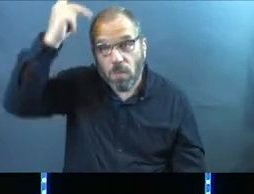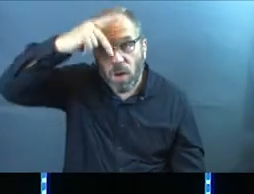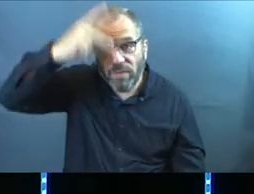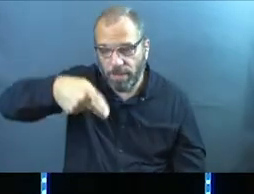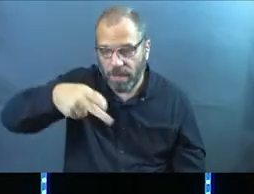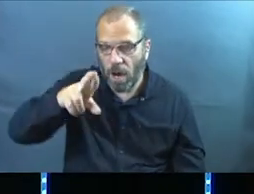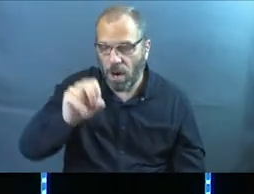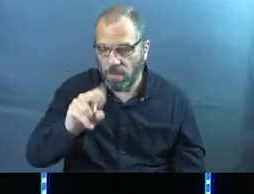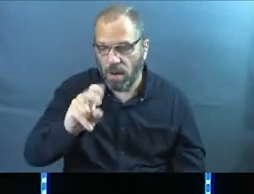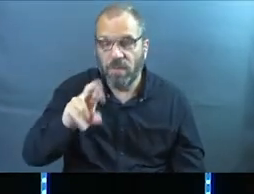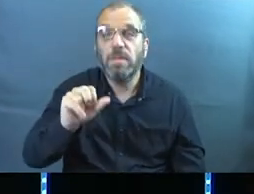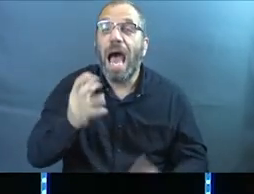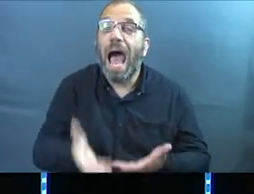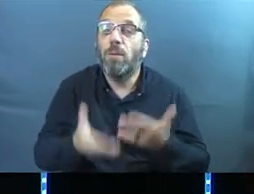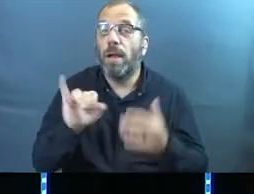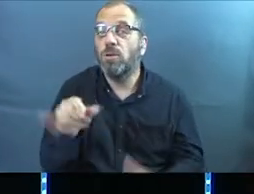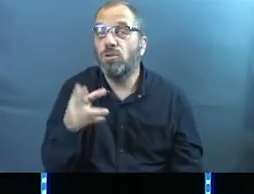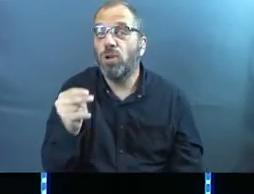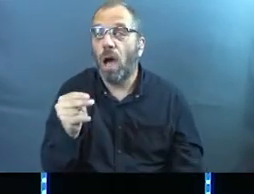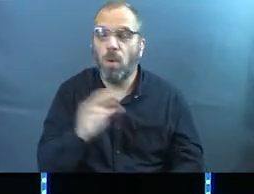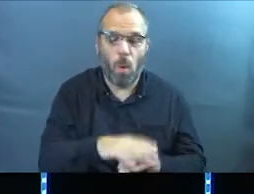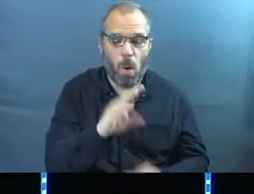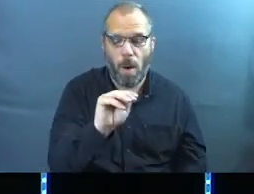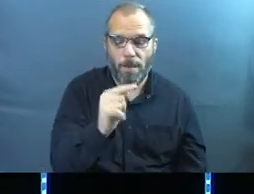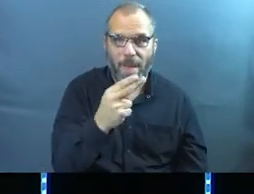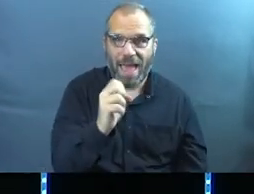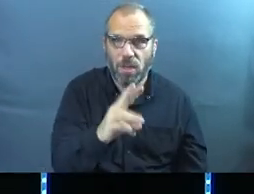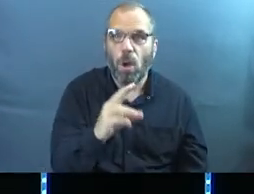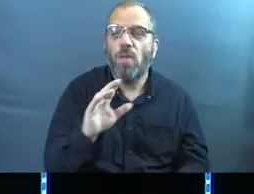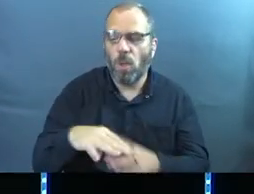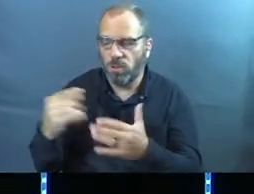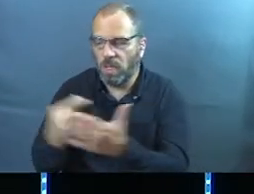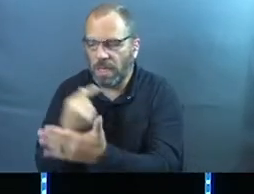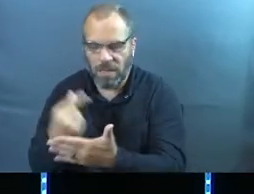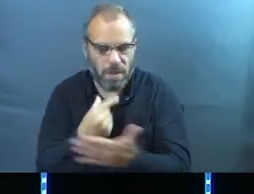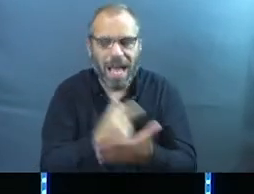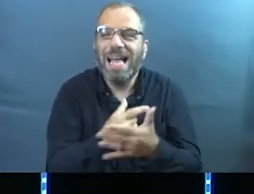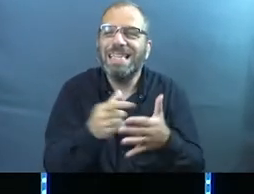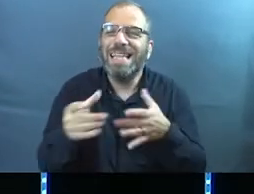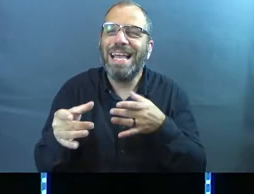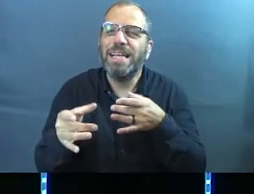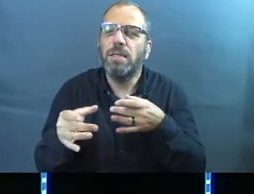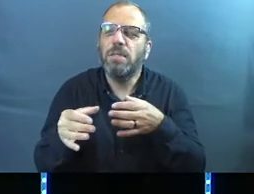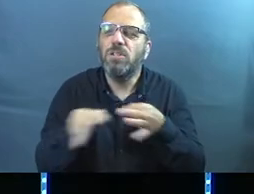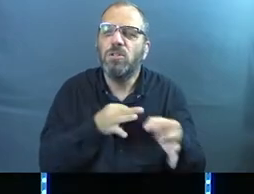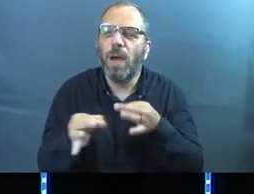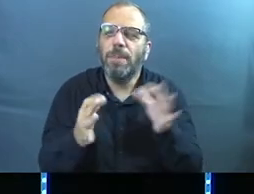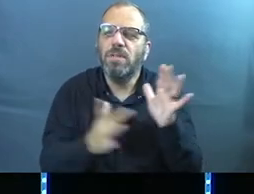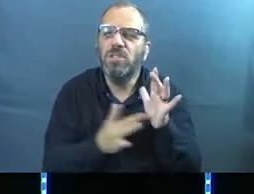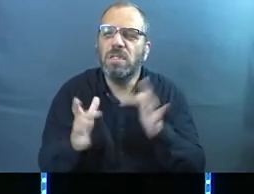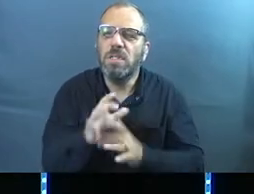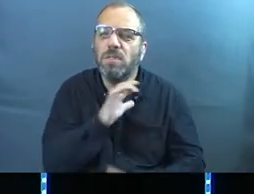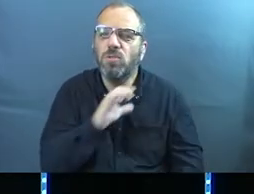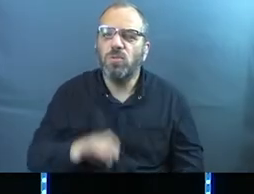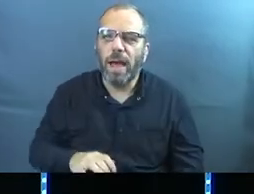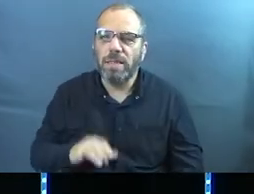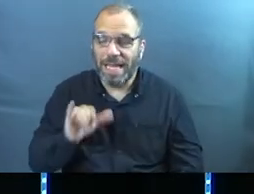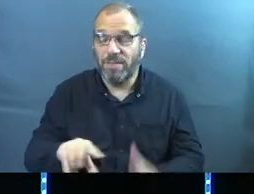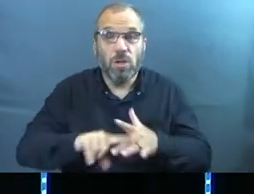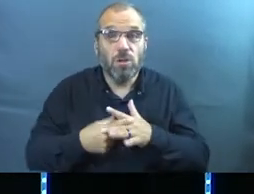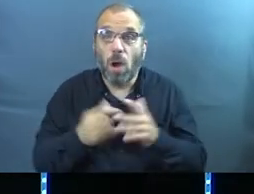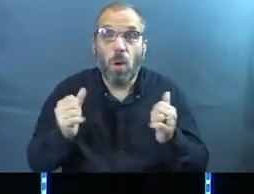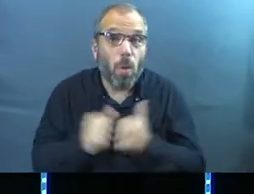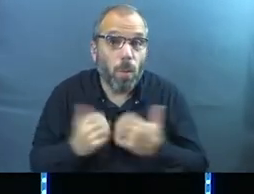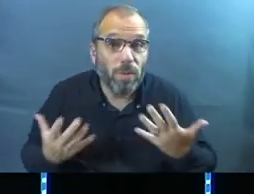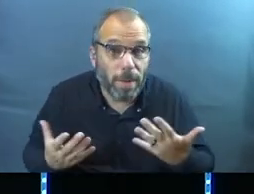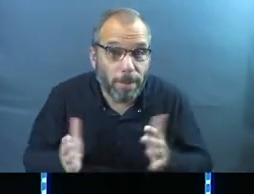Proverbs. I would recommend John or Matthew. They're gospels, which means they're the description of the life of Jesus Christ. If there's a place to start,